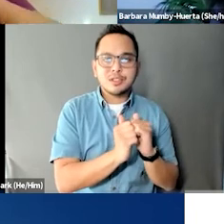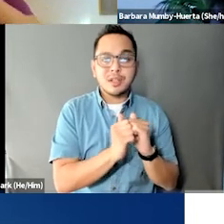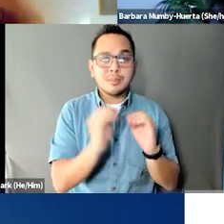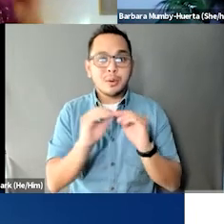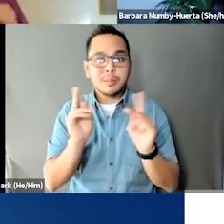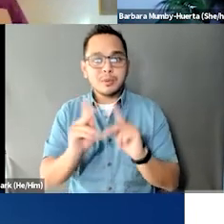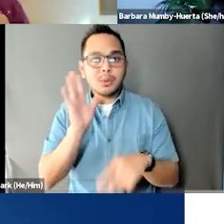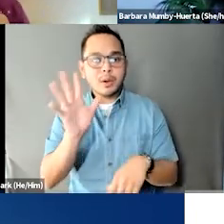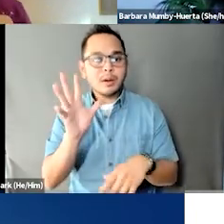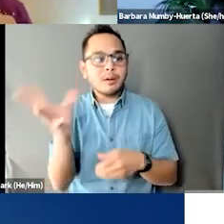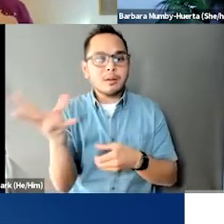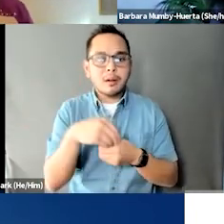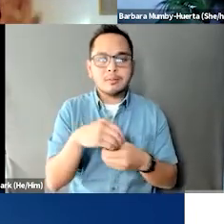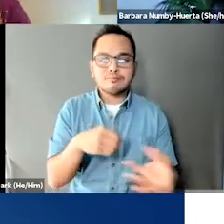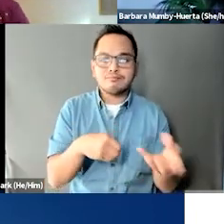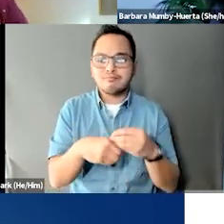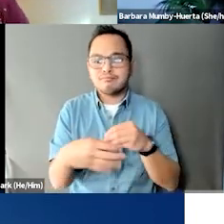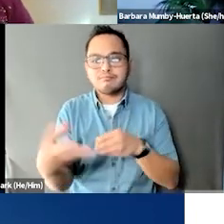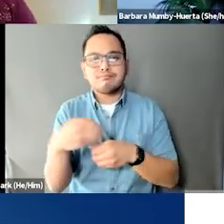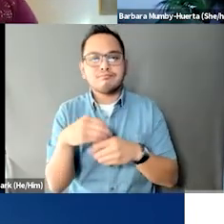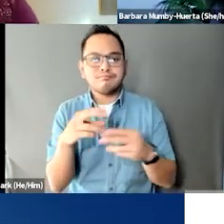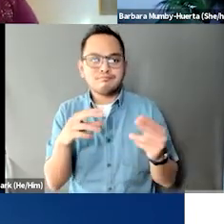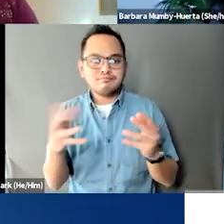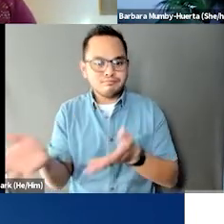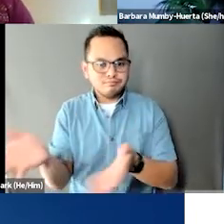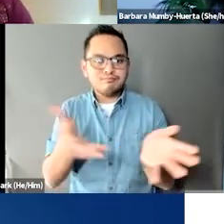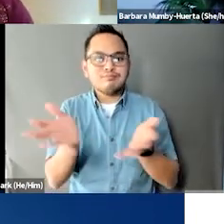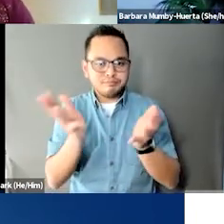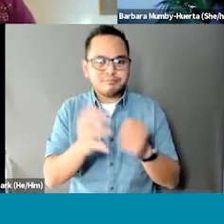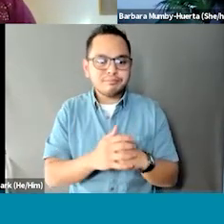will be able to contribute to each other. So next slide.